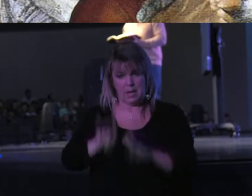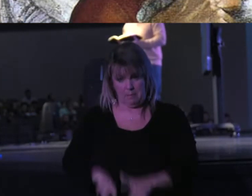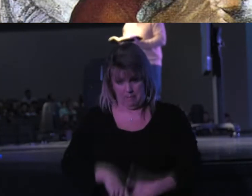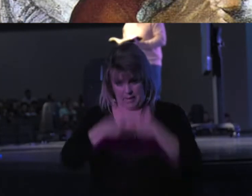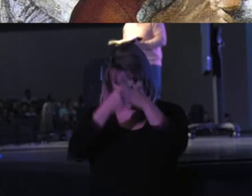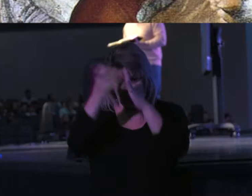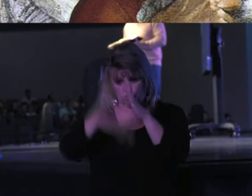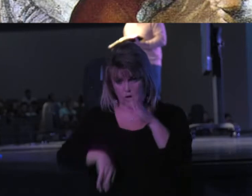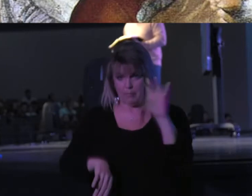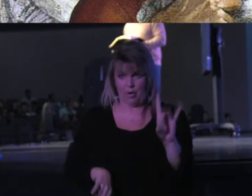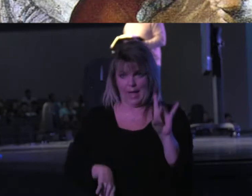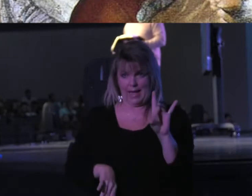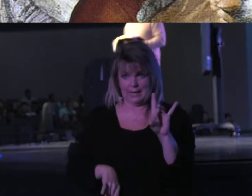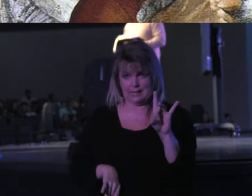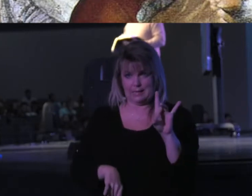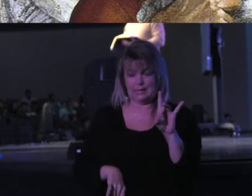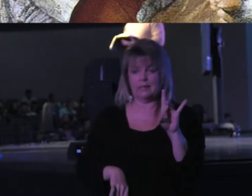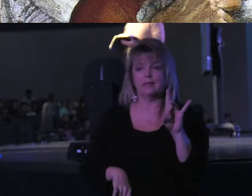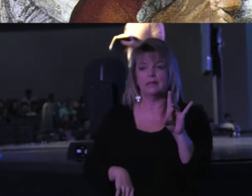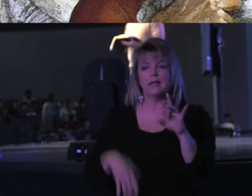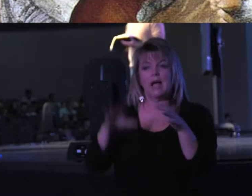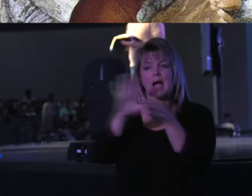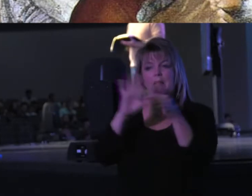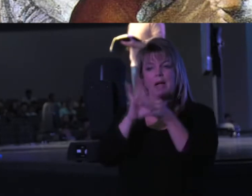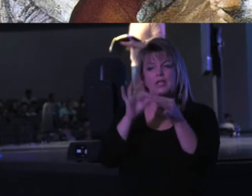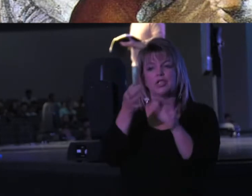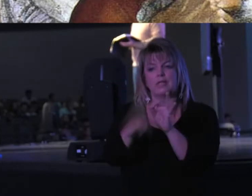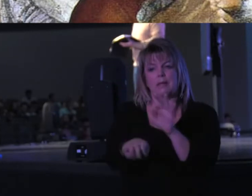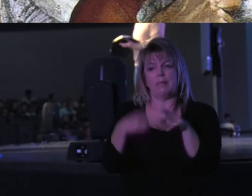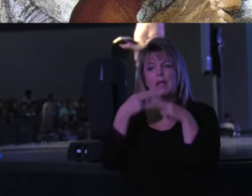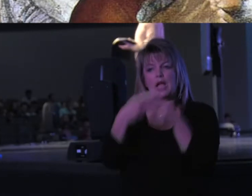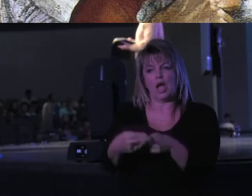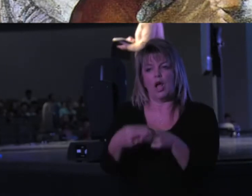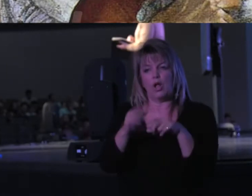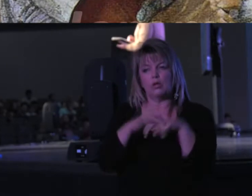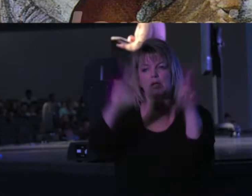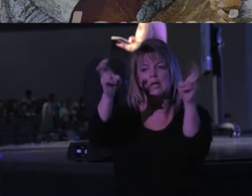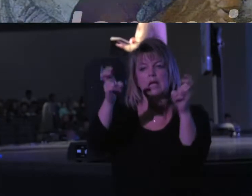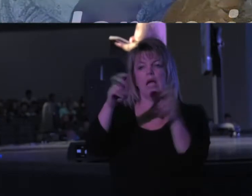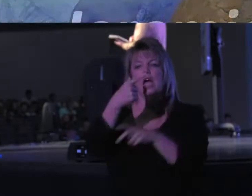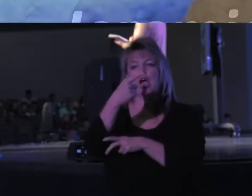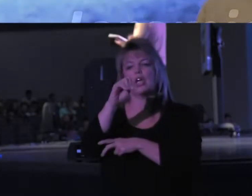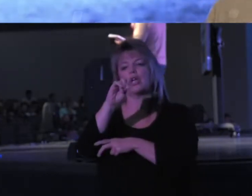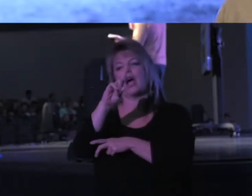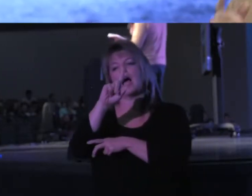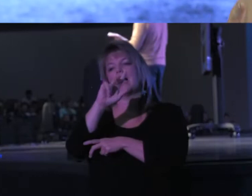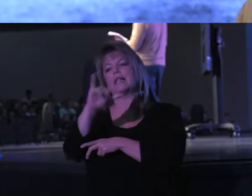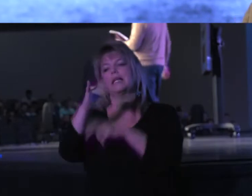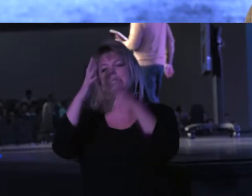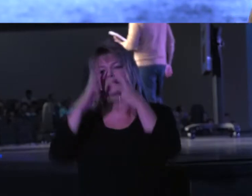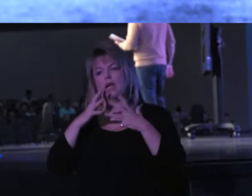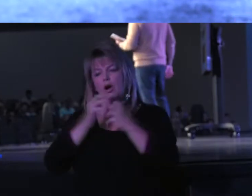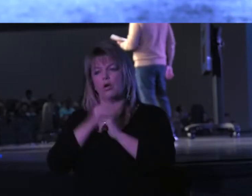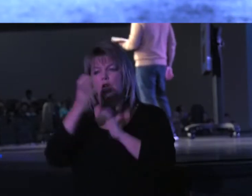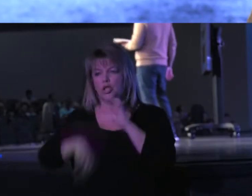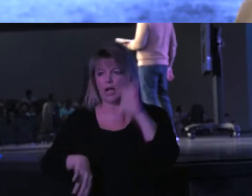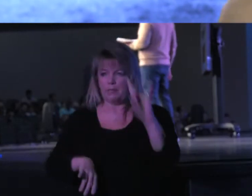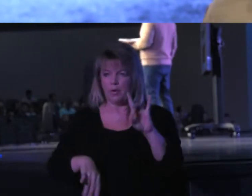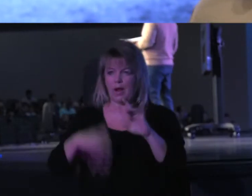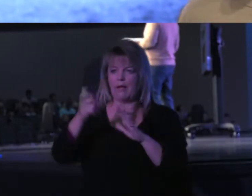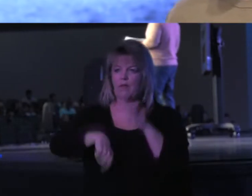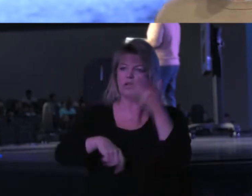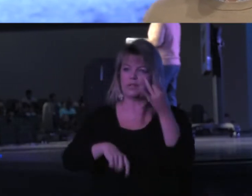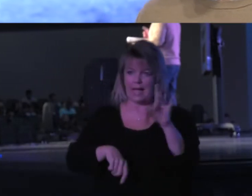beginning in chapter 8 as I preach to you a message simply called Godly sorrow. Chapter 8, verse